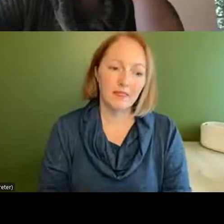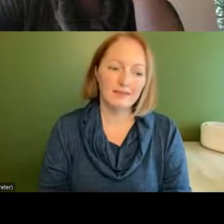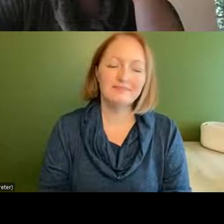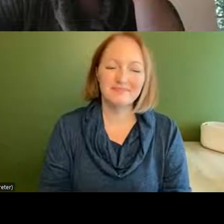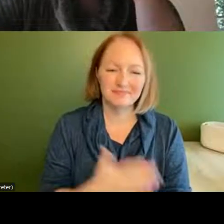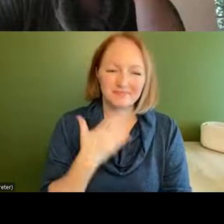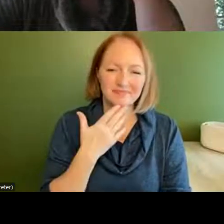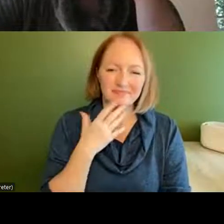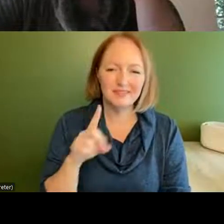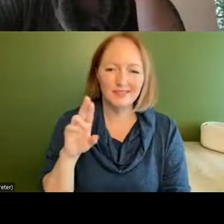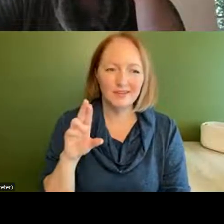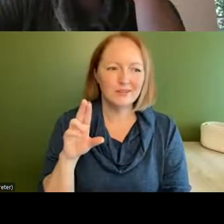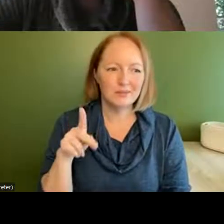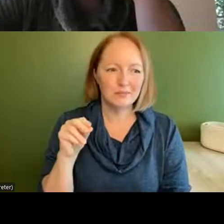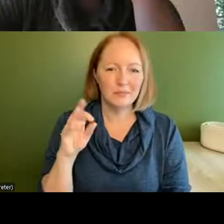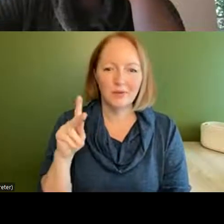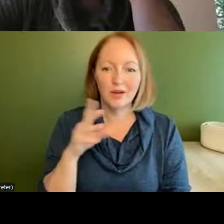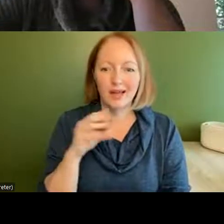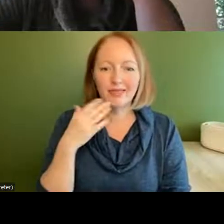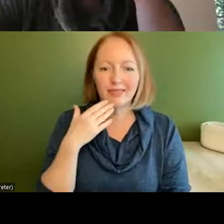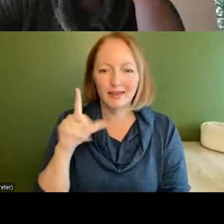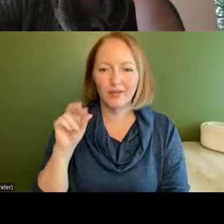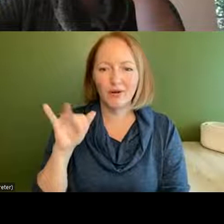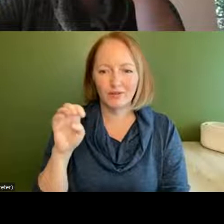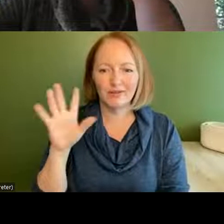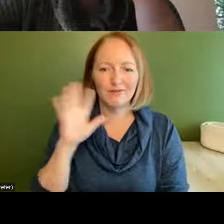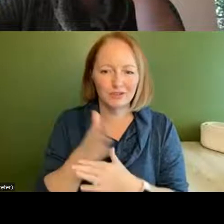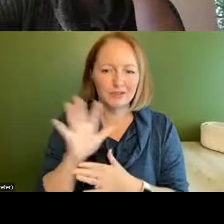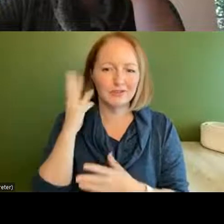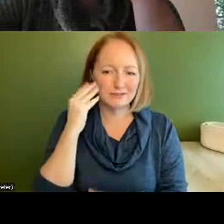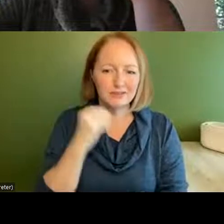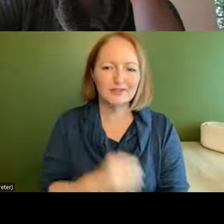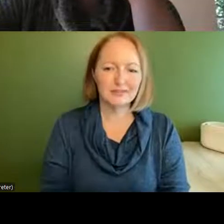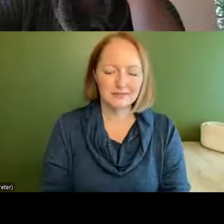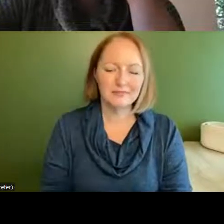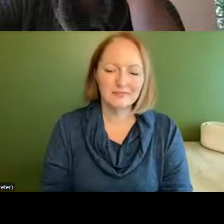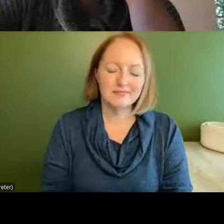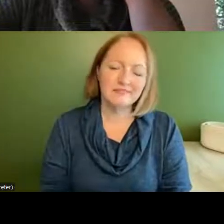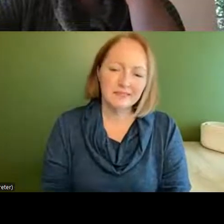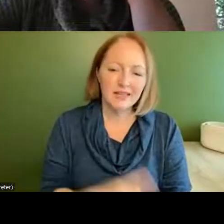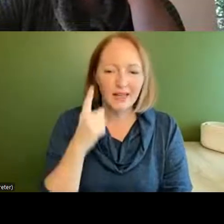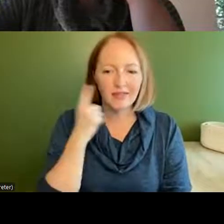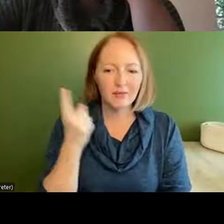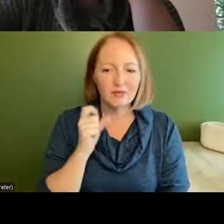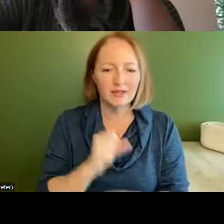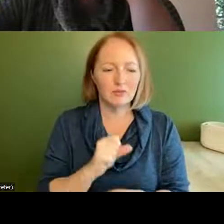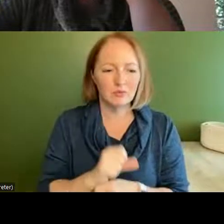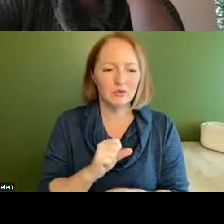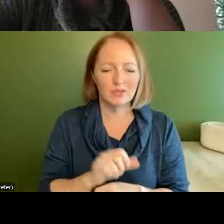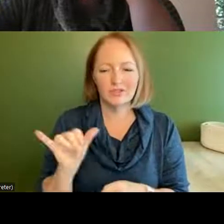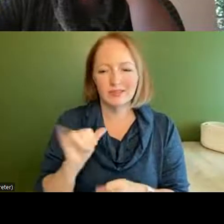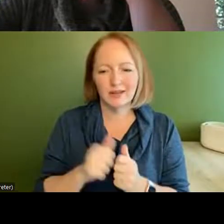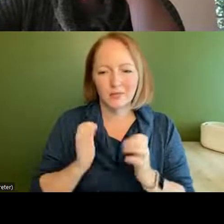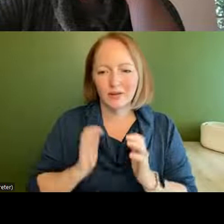Absolutely. Thank you, Dr. Polk, and thank you, Lori, for sharing your experience. I think we always have to work just like with our